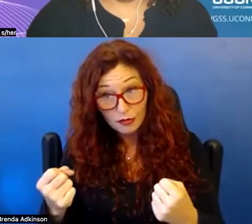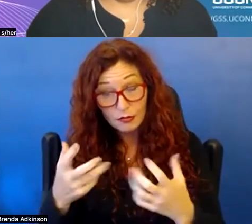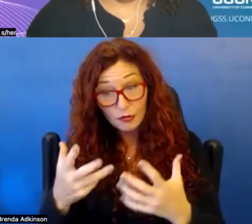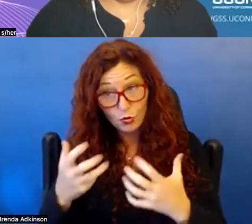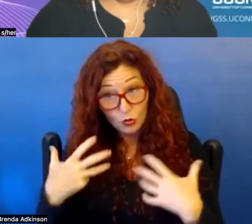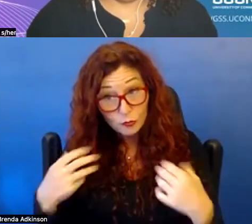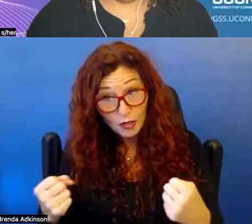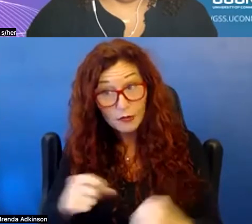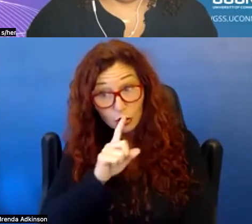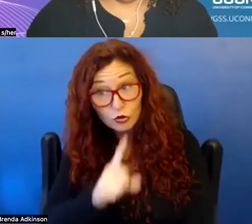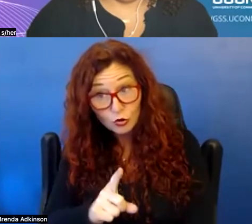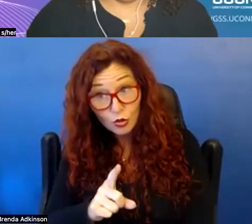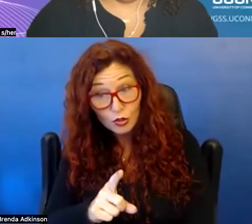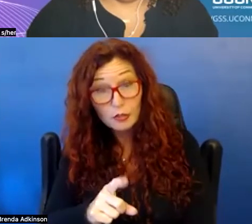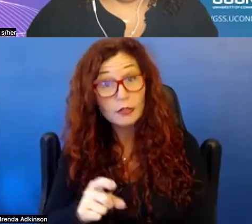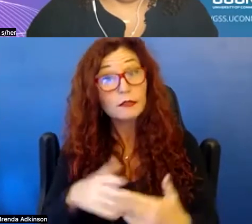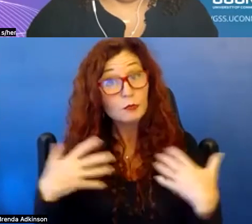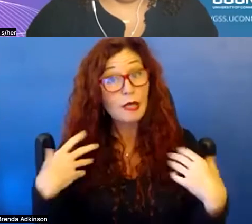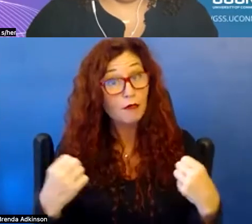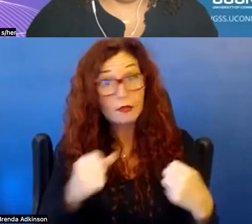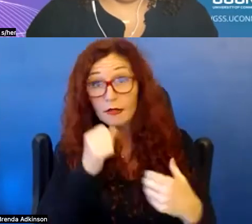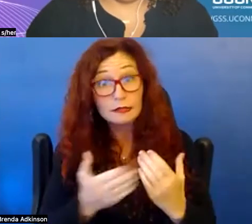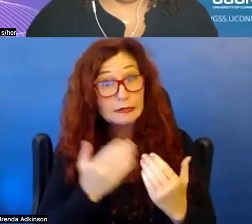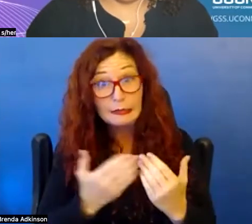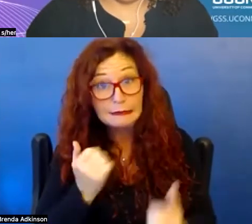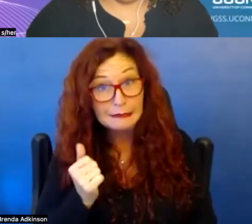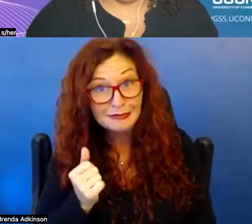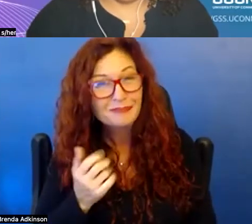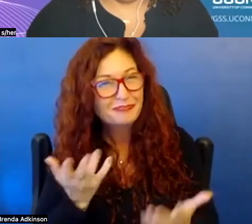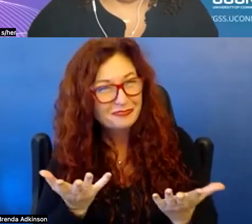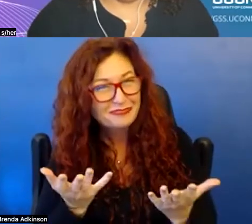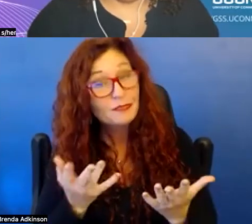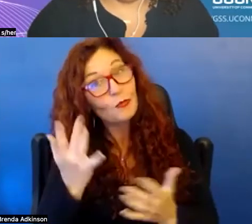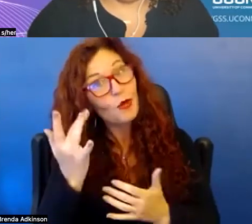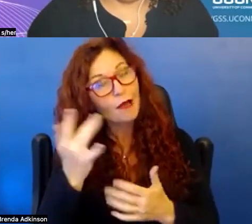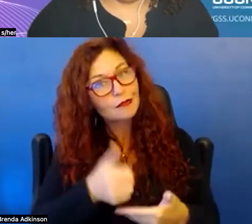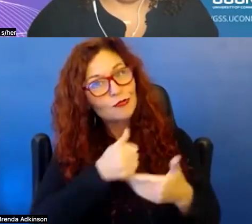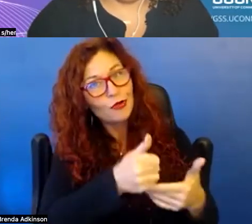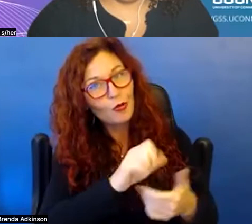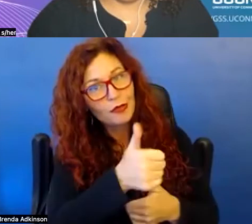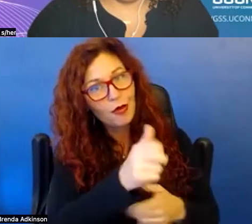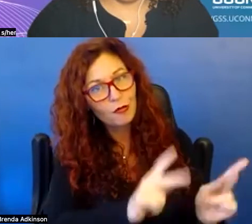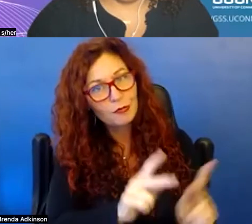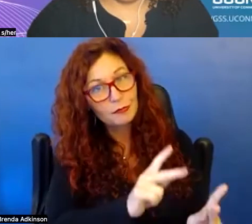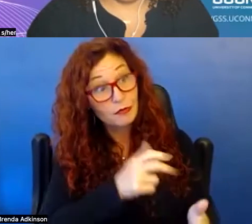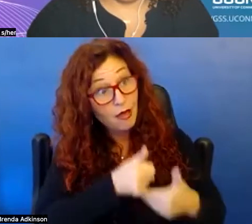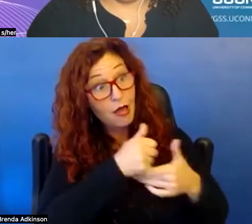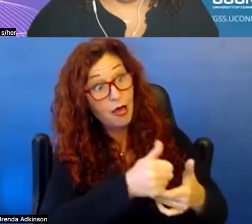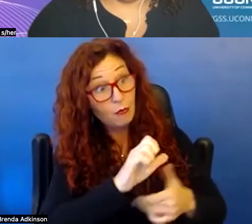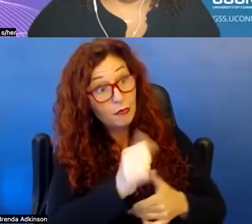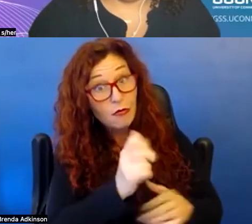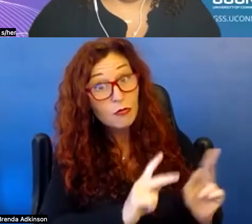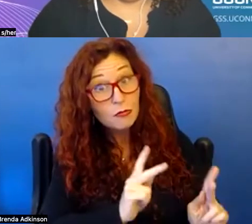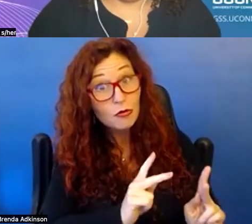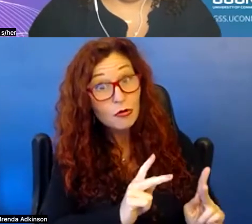well. Being well is no trifling matter. And so that's what I'm focusing on. And it's kind of like, I always feel like, oh, am I